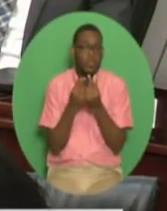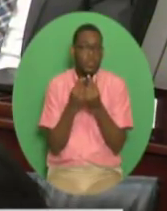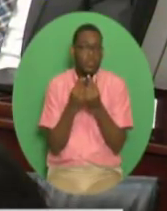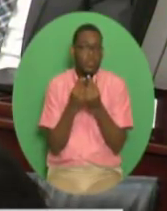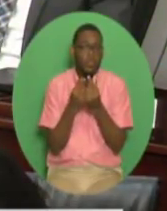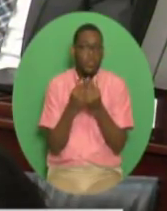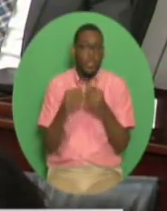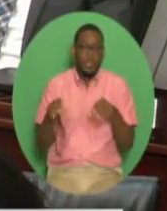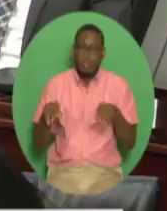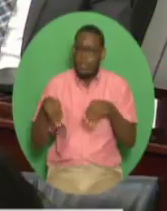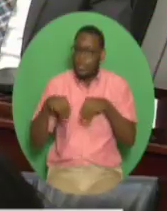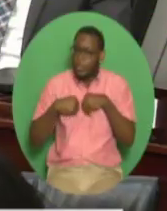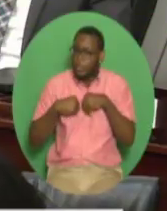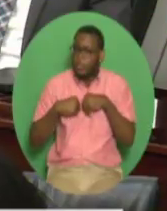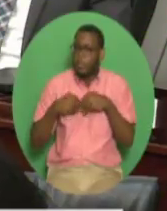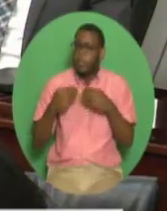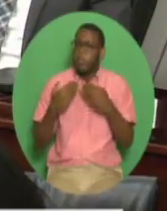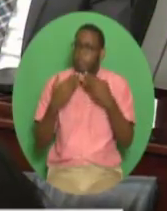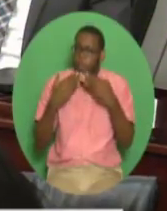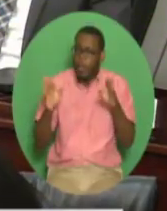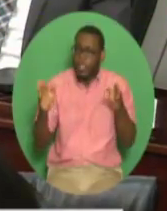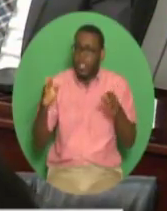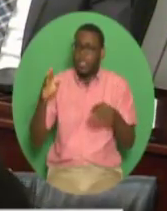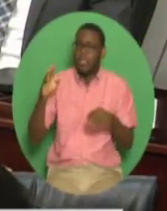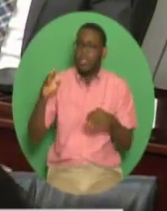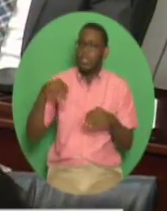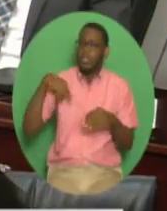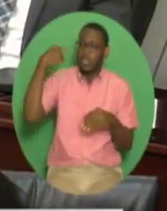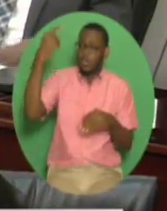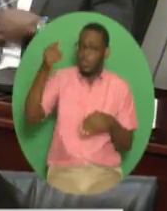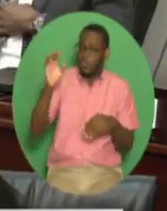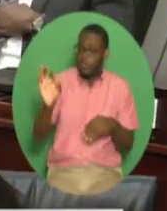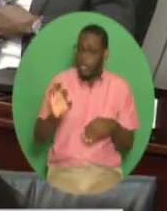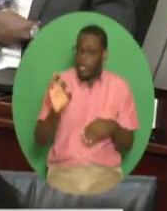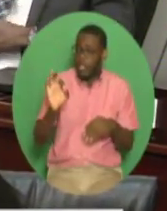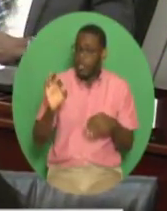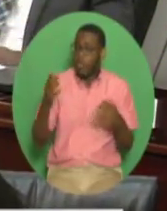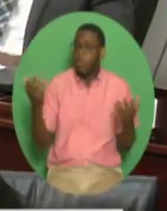publicly. And the next week, Friday,